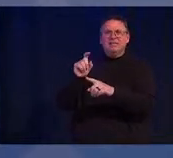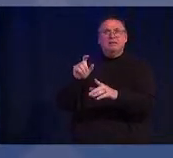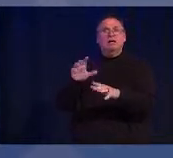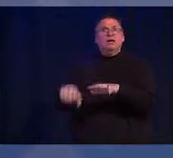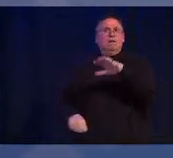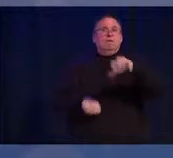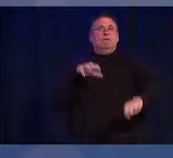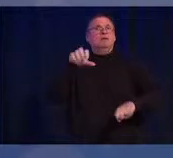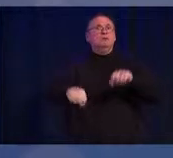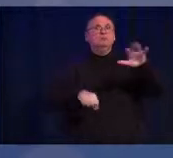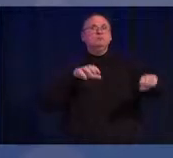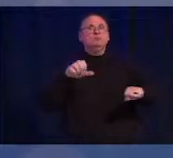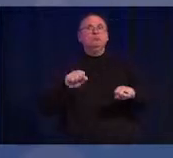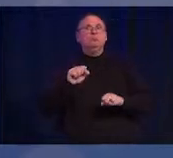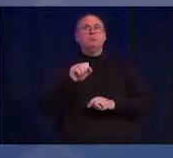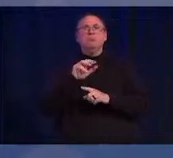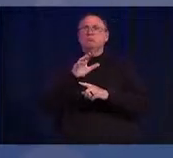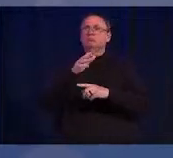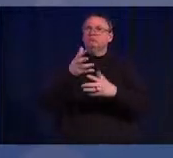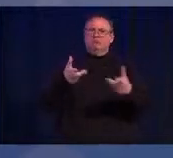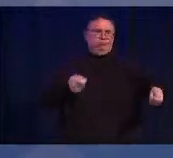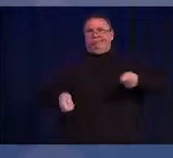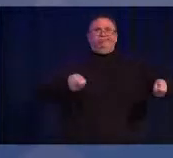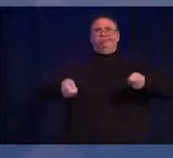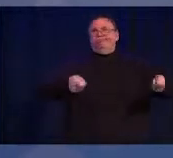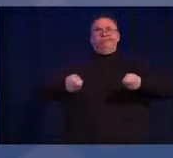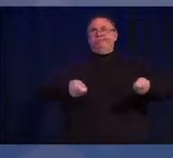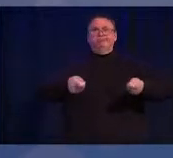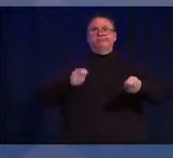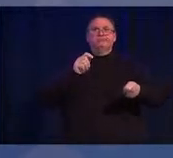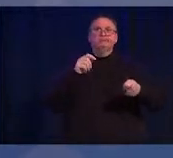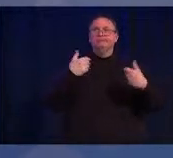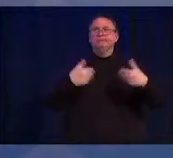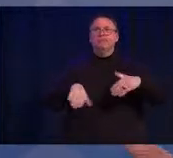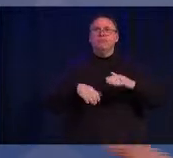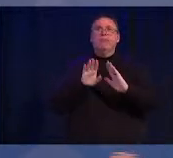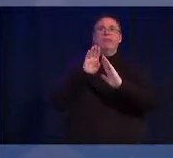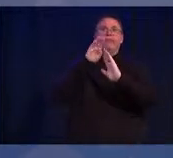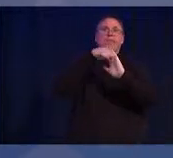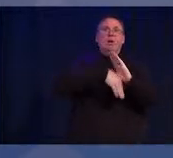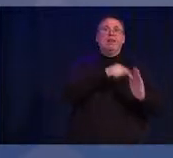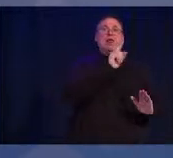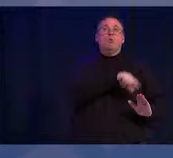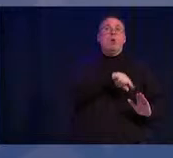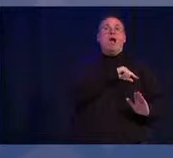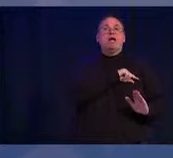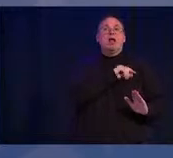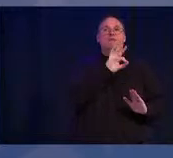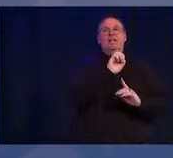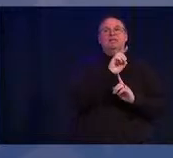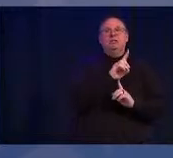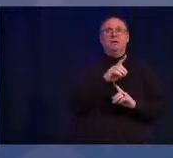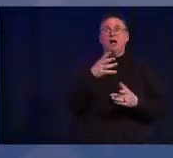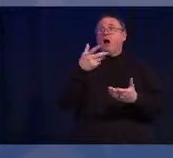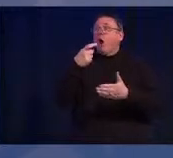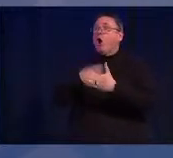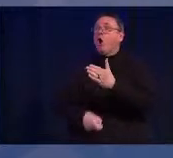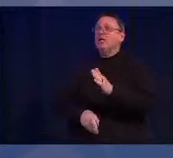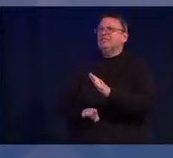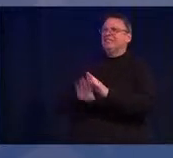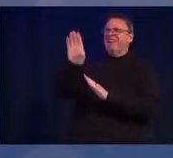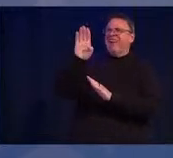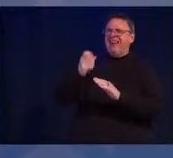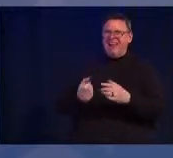traditionally drive down quality and drive up cost. We spend half of our state budget on